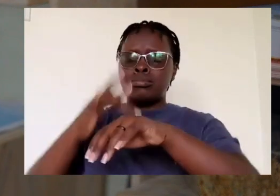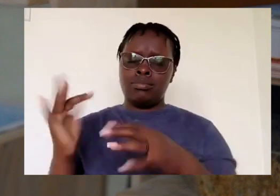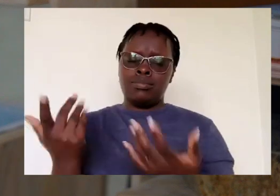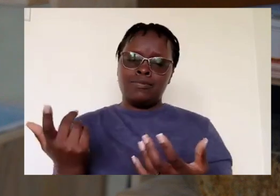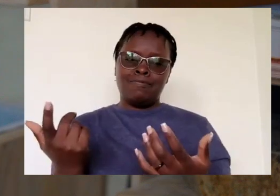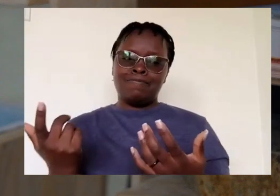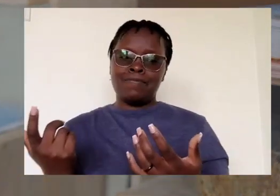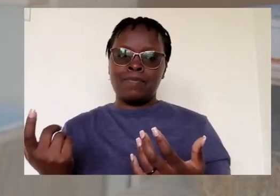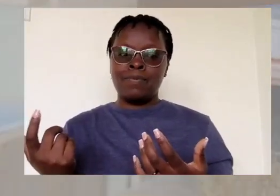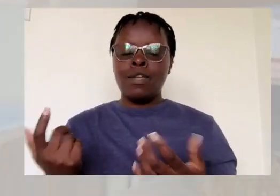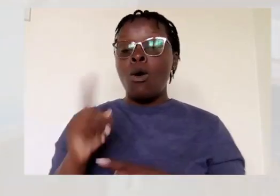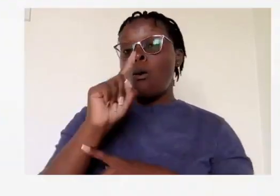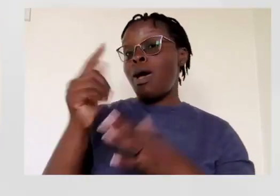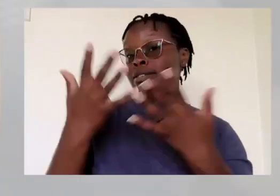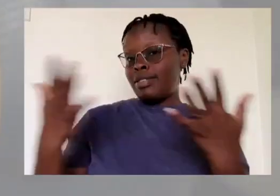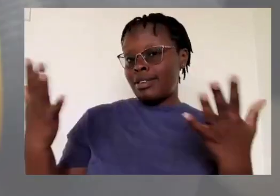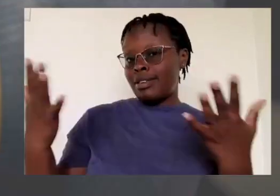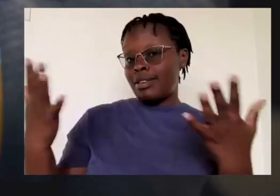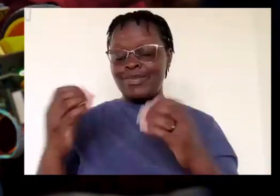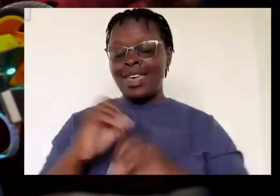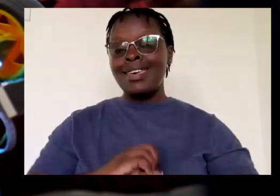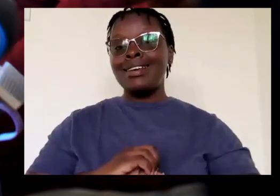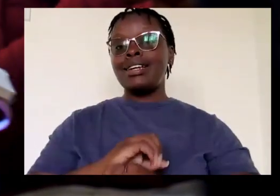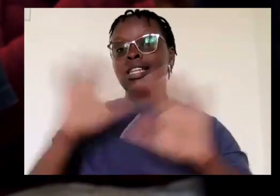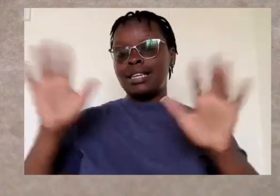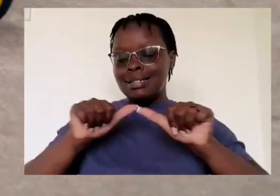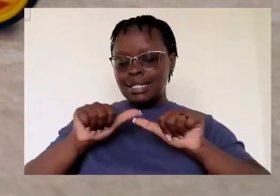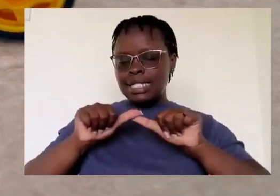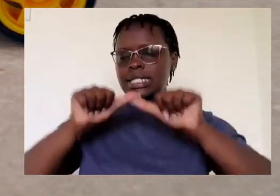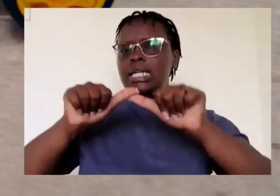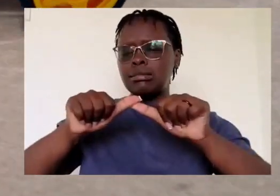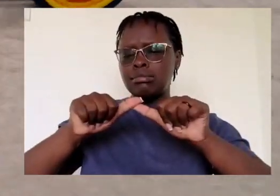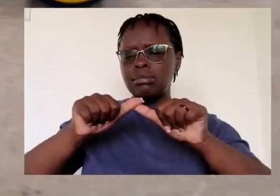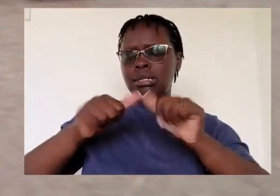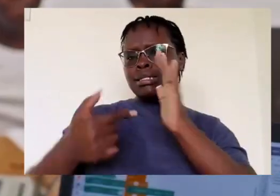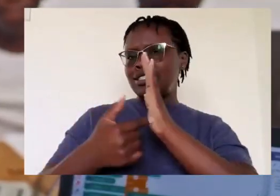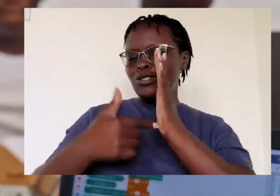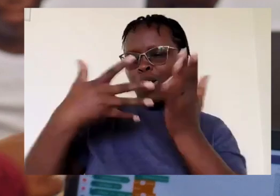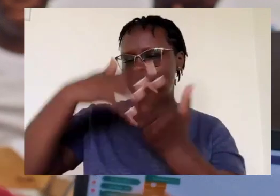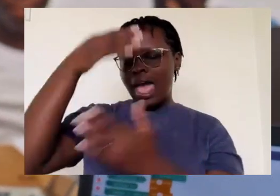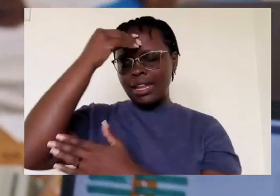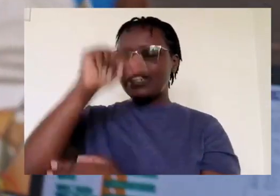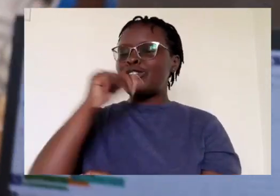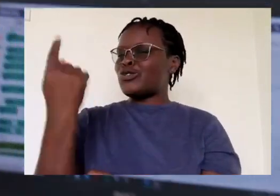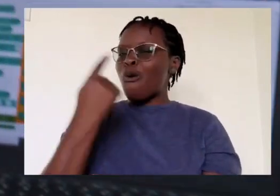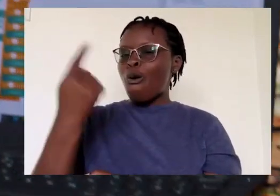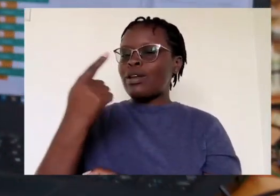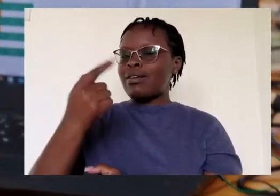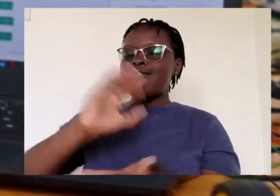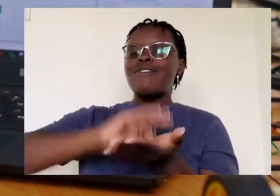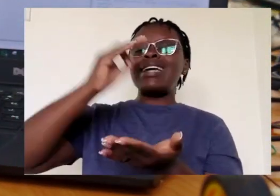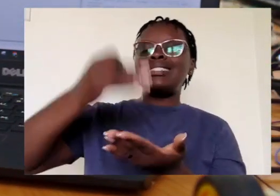the digital resources around us? One thing is clear, sustaining digital learning isn't just about policies and funding. It's